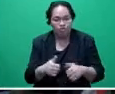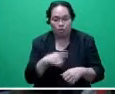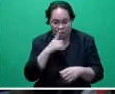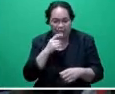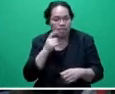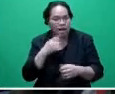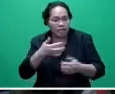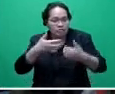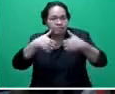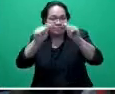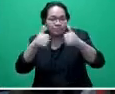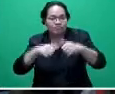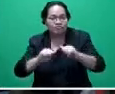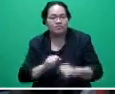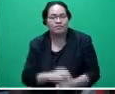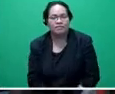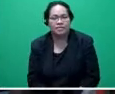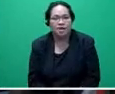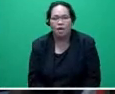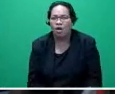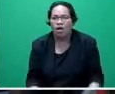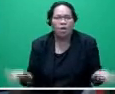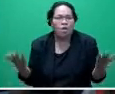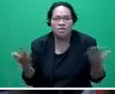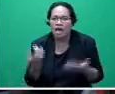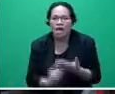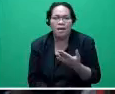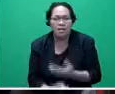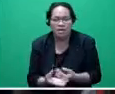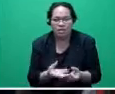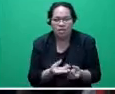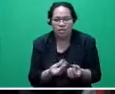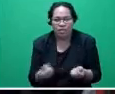exercise. What is happening to the beach deburn ban, Mr. Speaker?